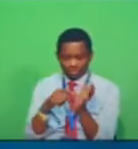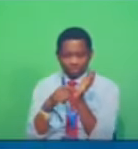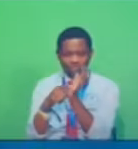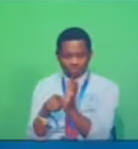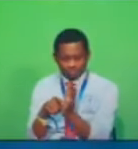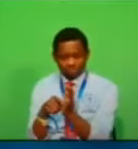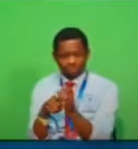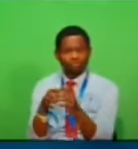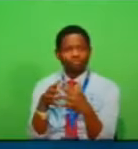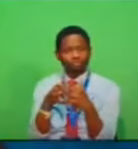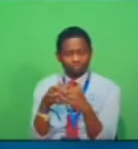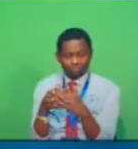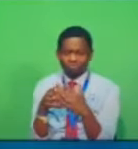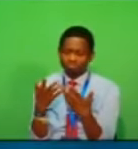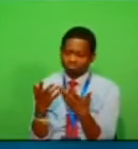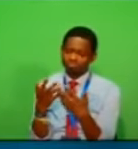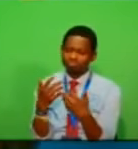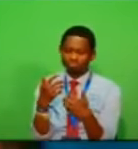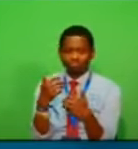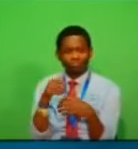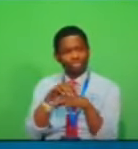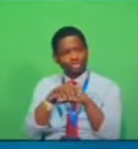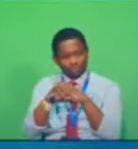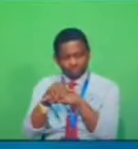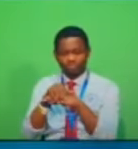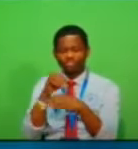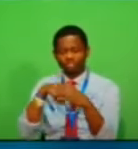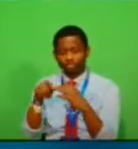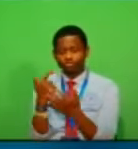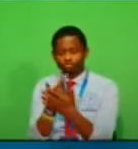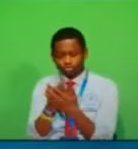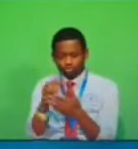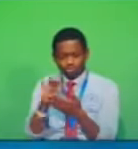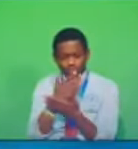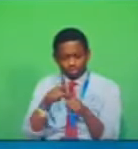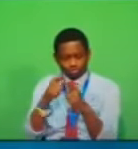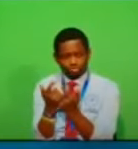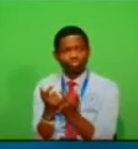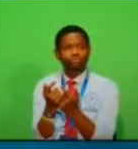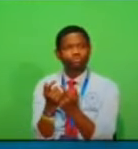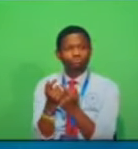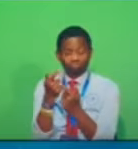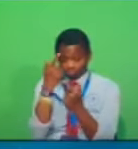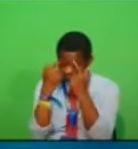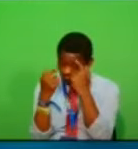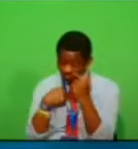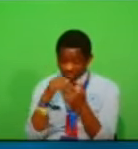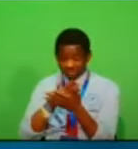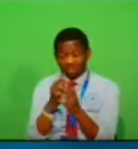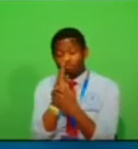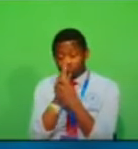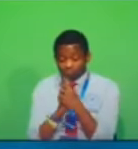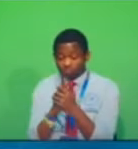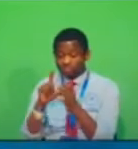the UK, Britain's Got Talent and The X Factor, because they need gospel choirs to come on their TV shows. And that's because I was humble enough to answer